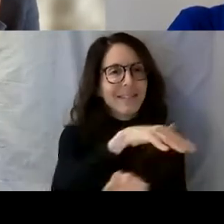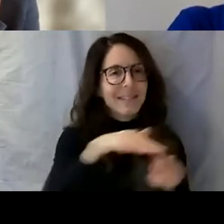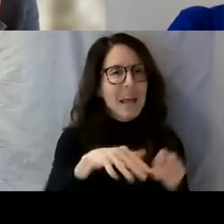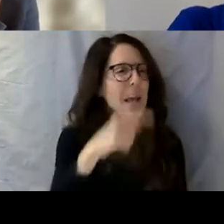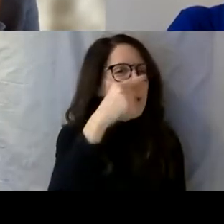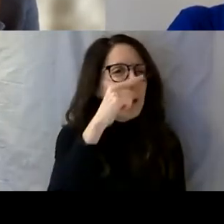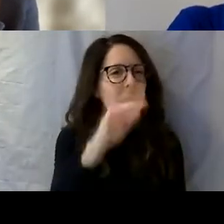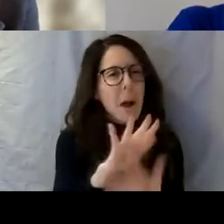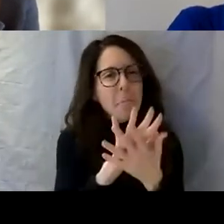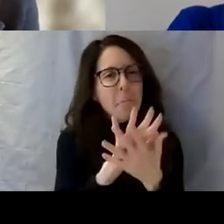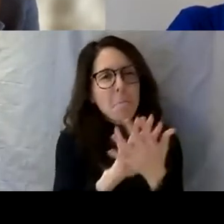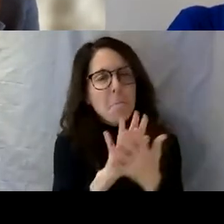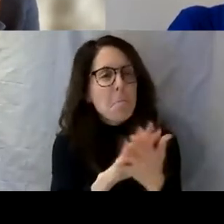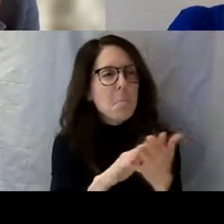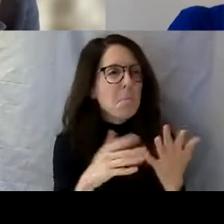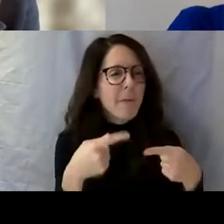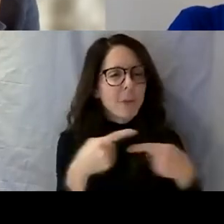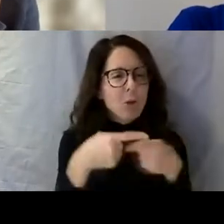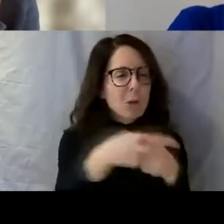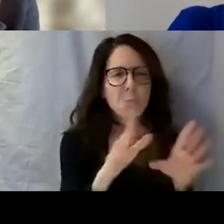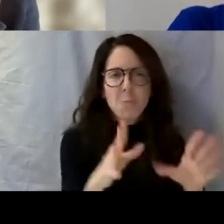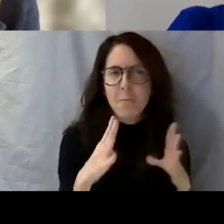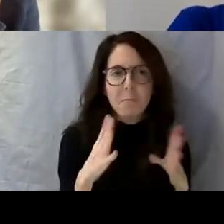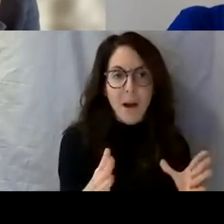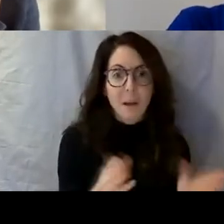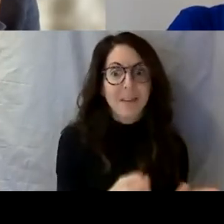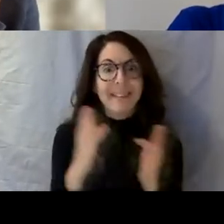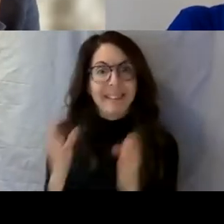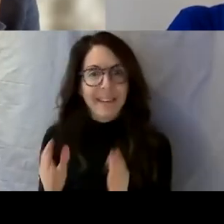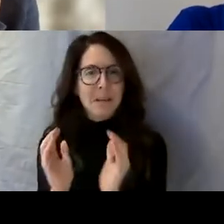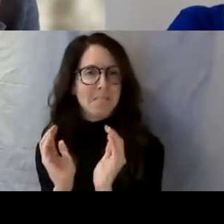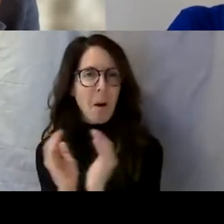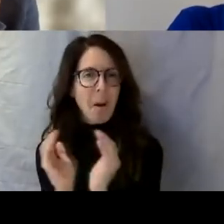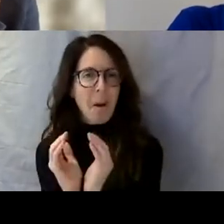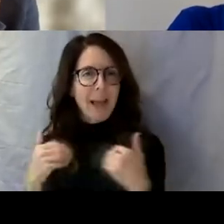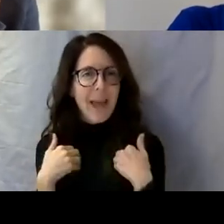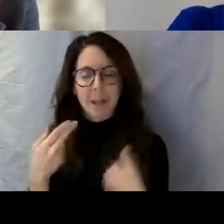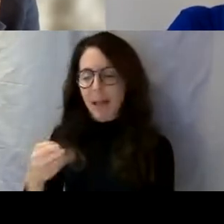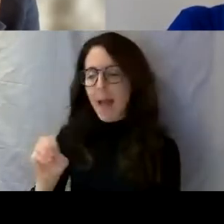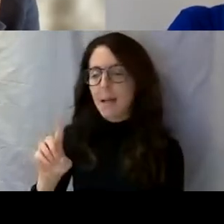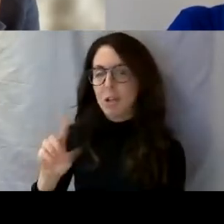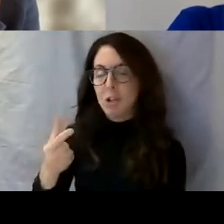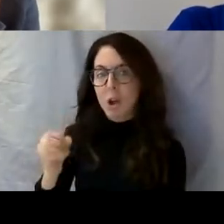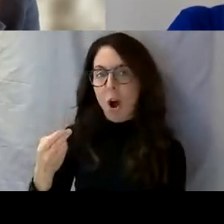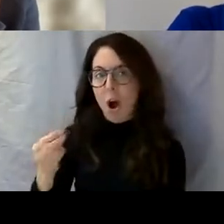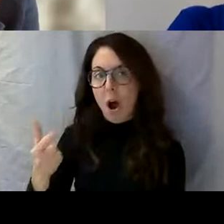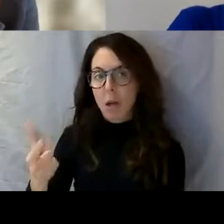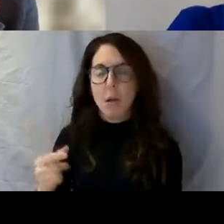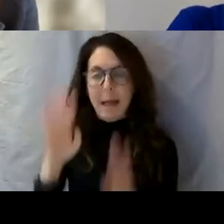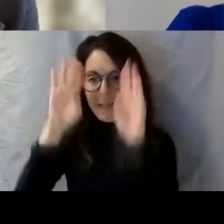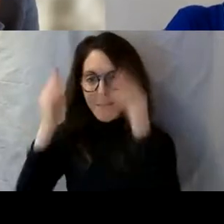can live with contradictions. Hedgehogs, on the other hand, focus on the big picture, the big